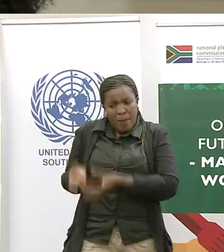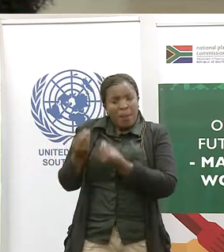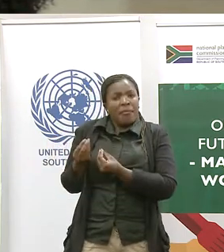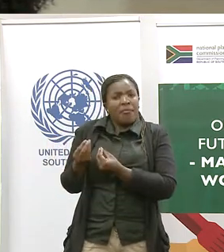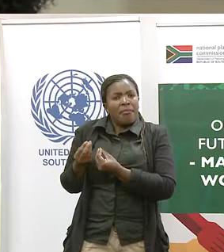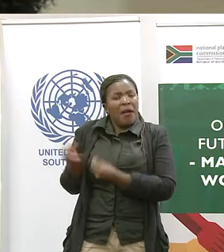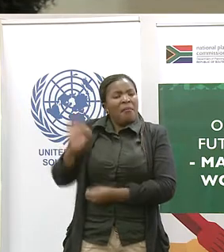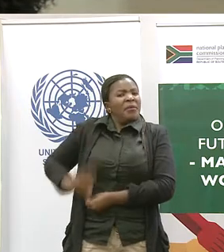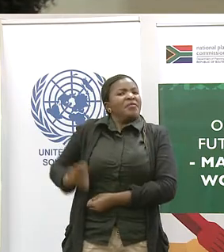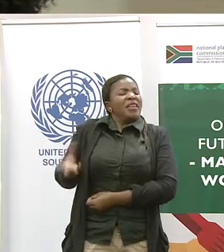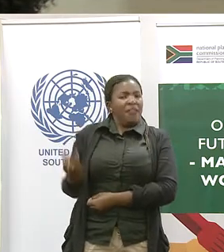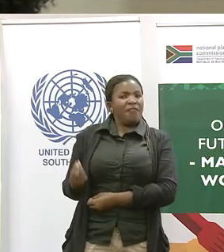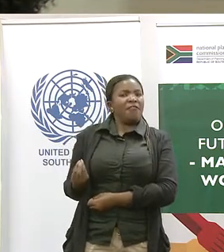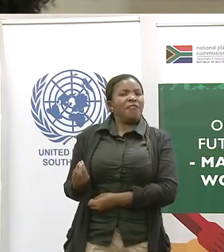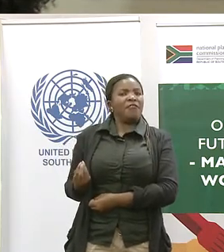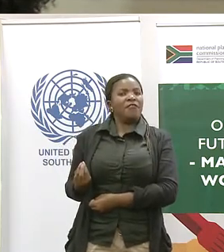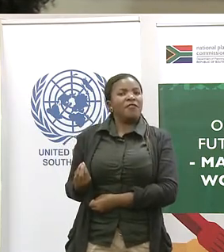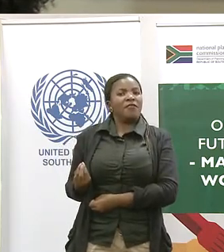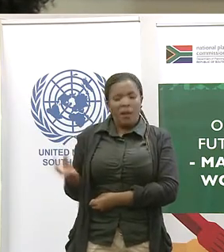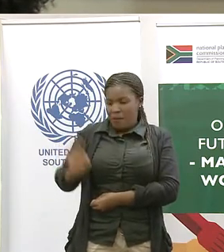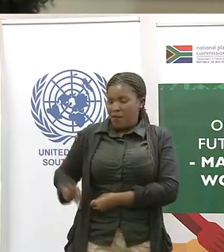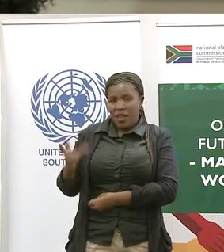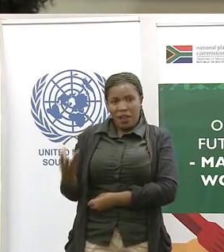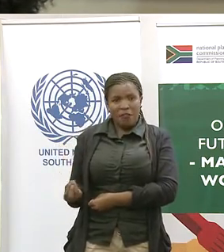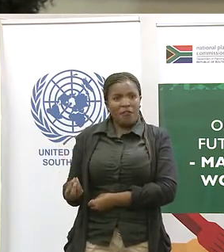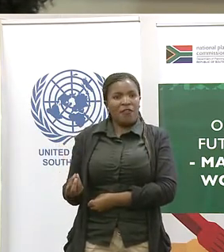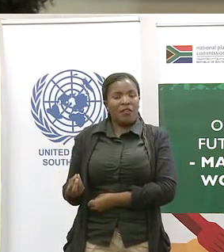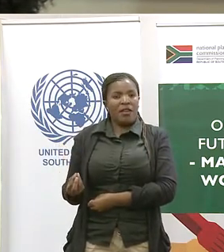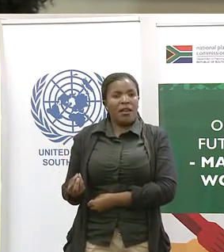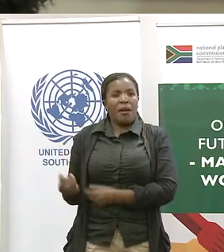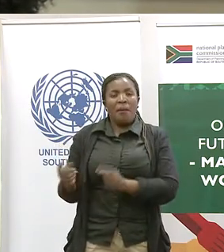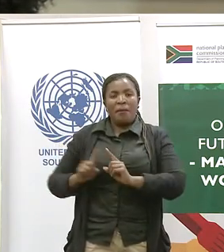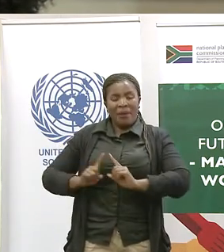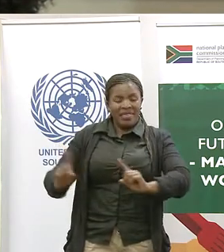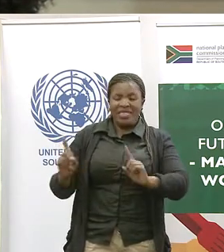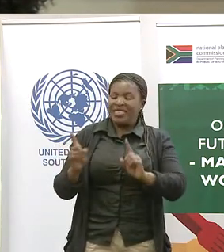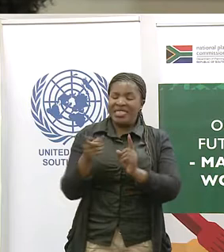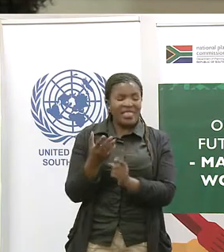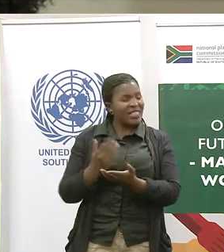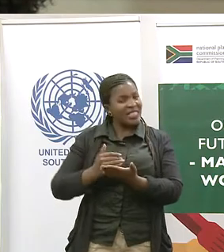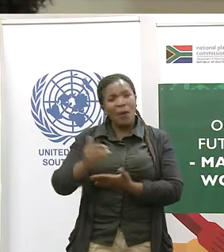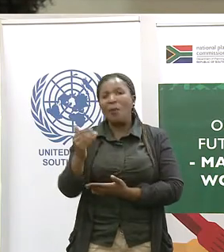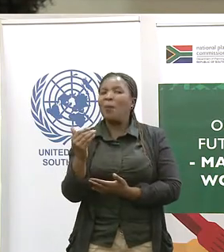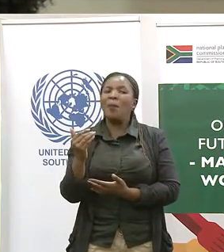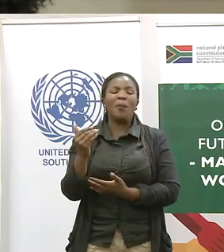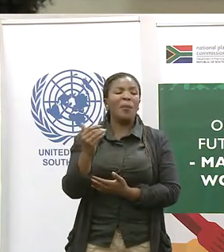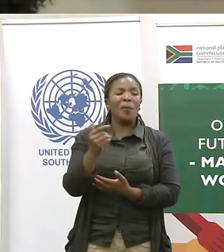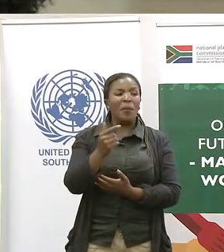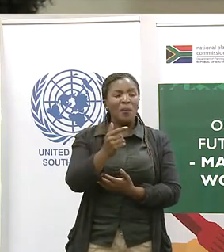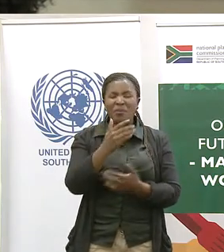of people with disability in this country, vast majority, life is still